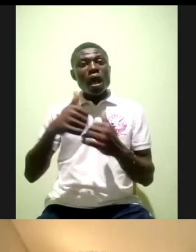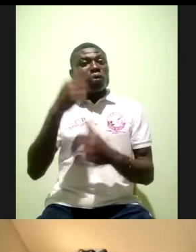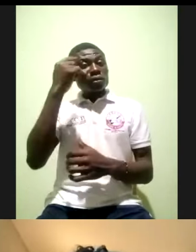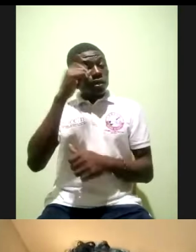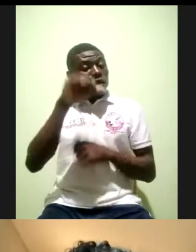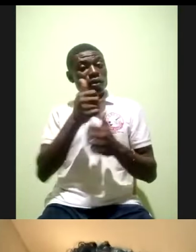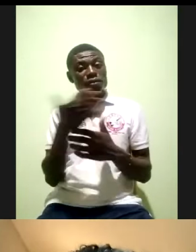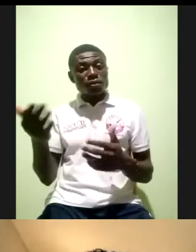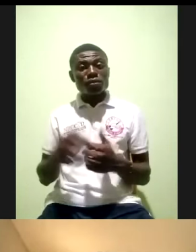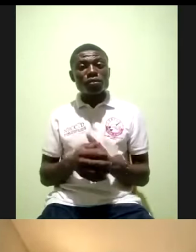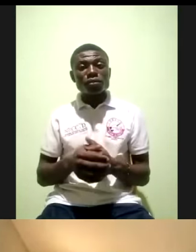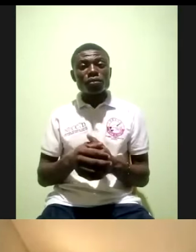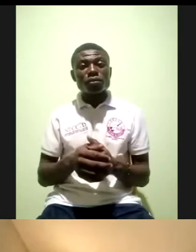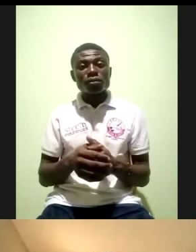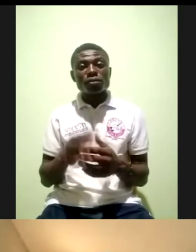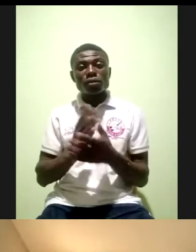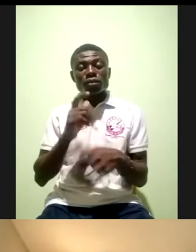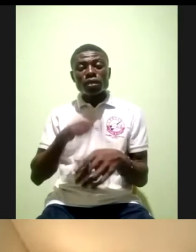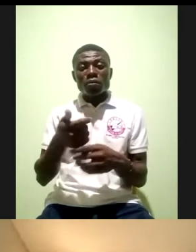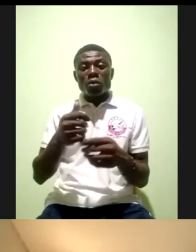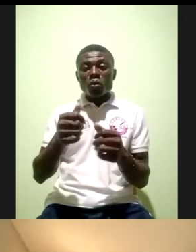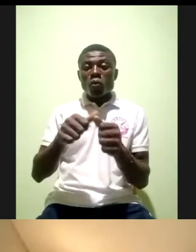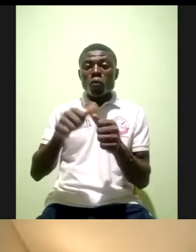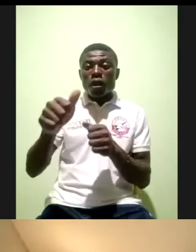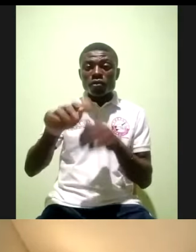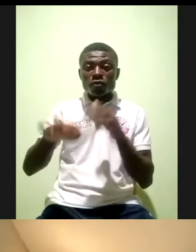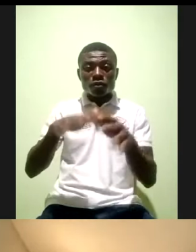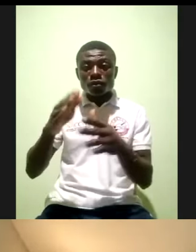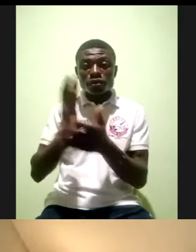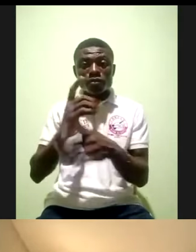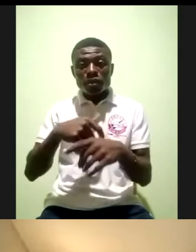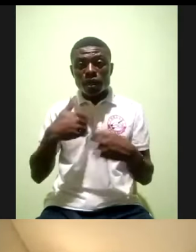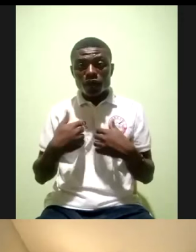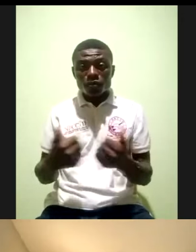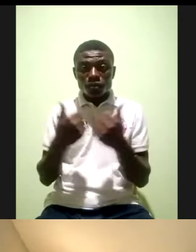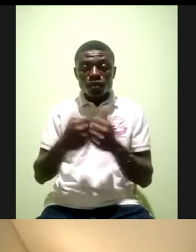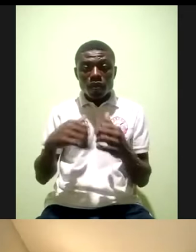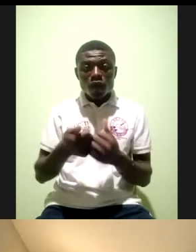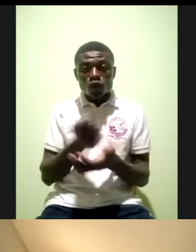the distance is not there. And they may have challenges in writing the stories